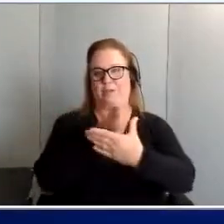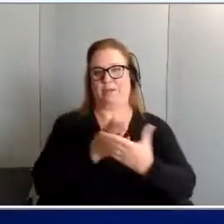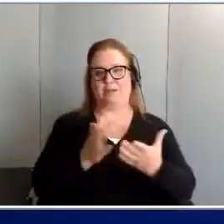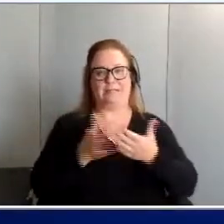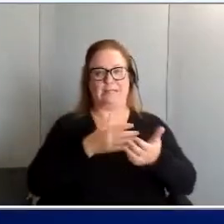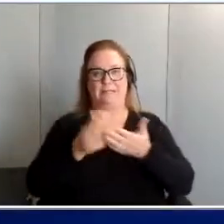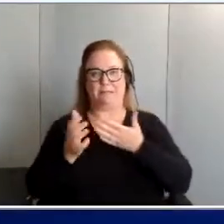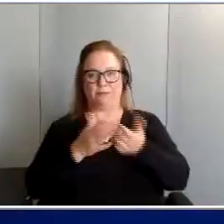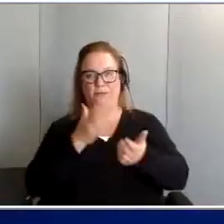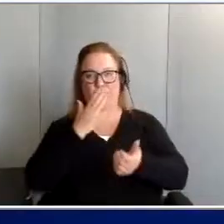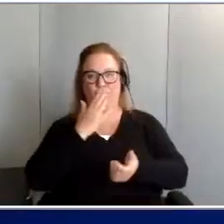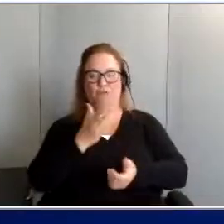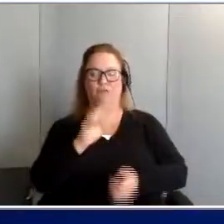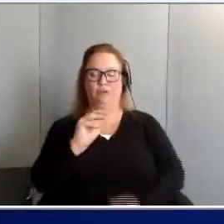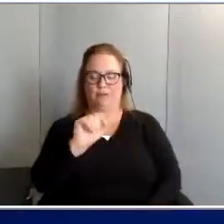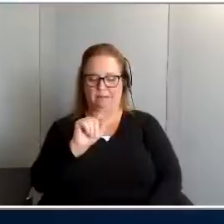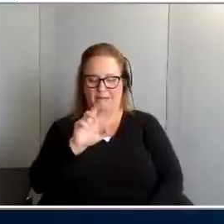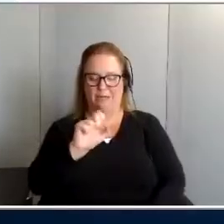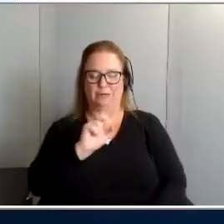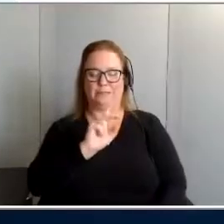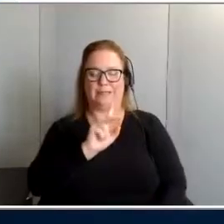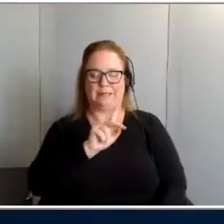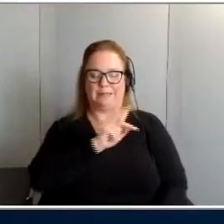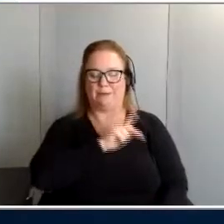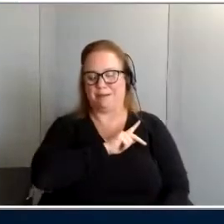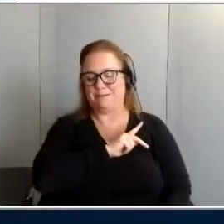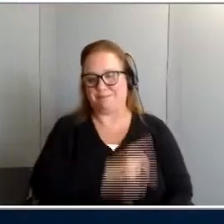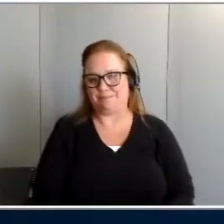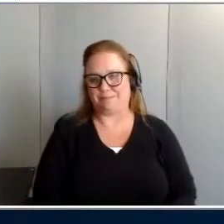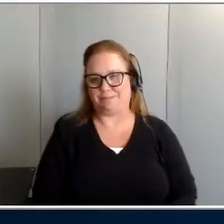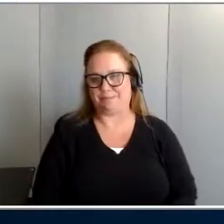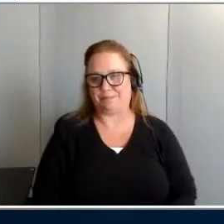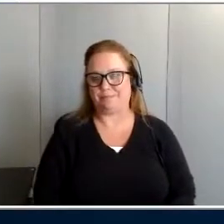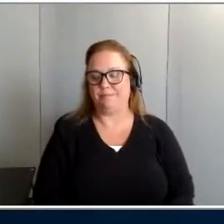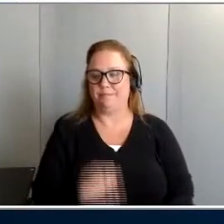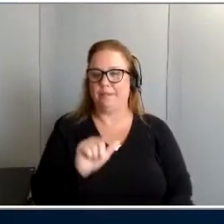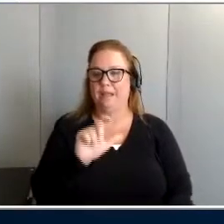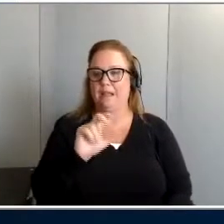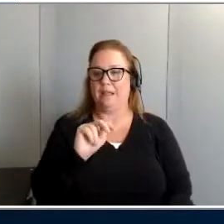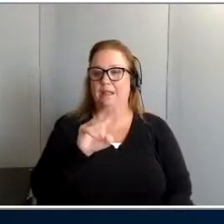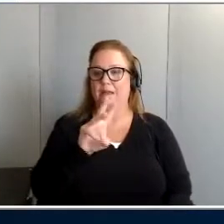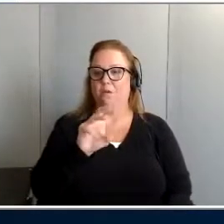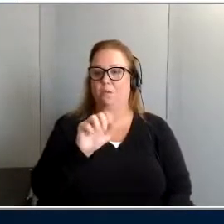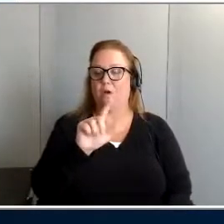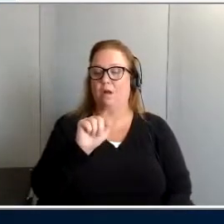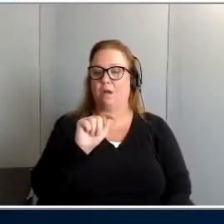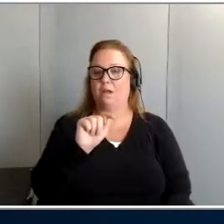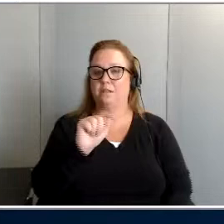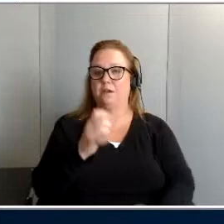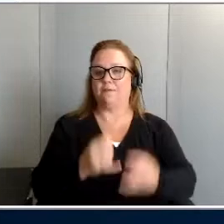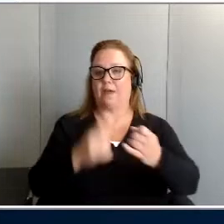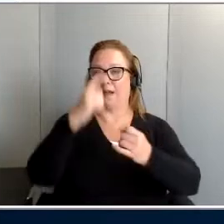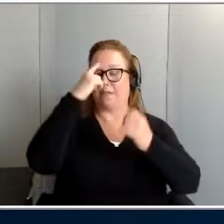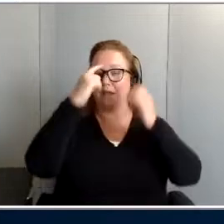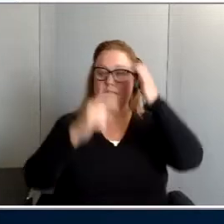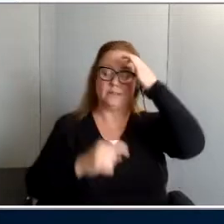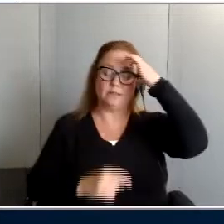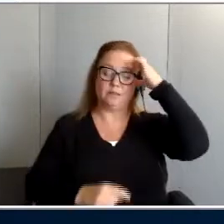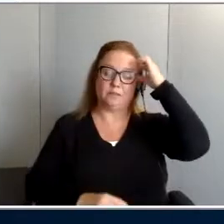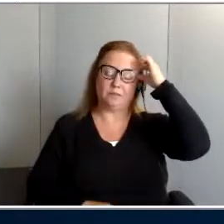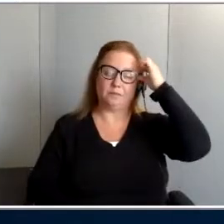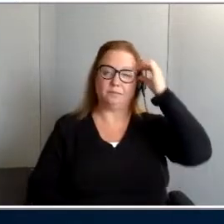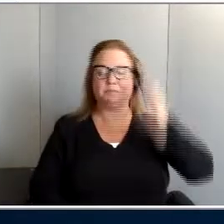Good manners and temperament. That's right. Let's head back out to Alan and Walt, get some final thoughts. Just, guys, what would you like us to know